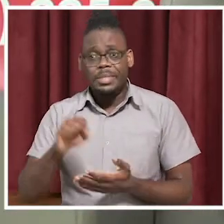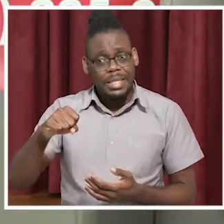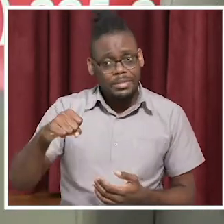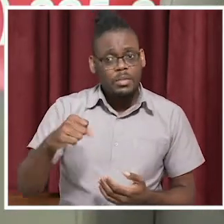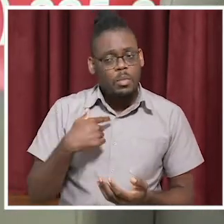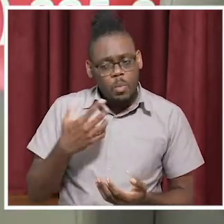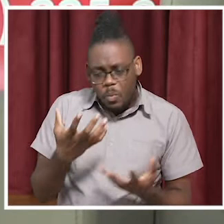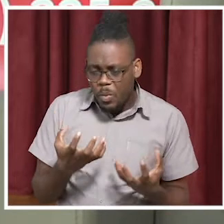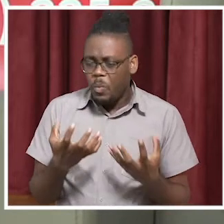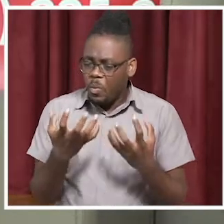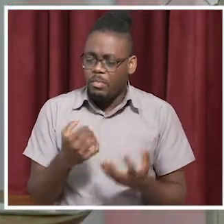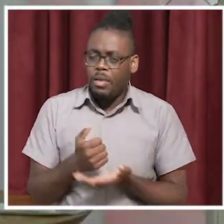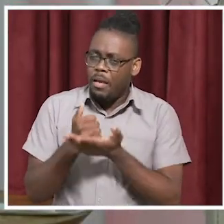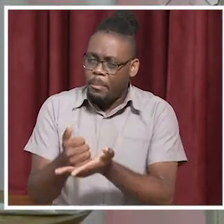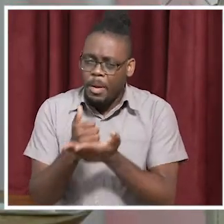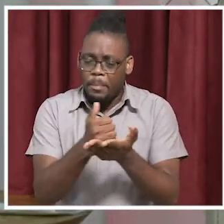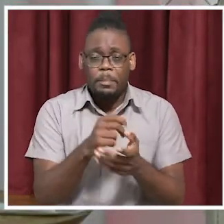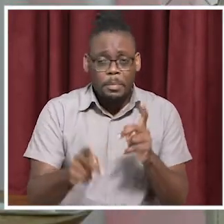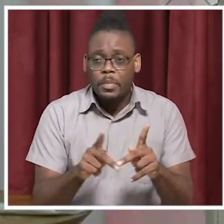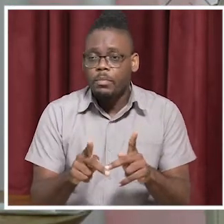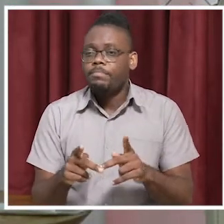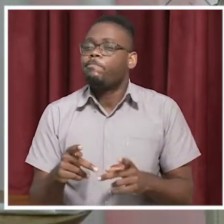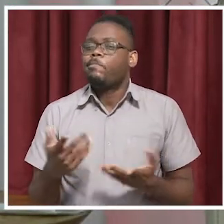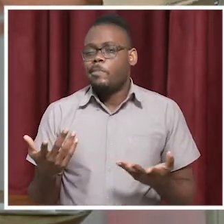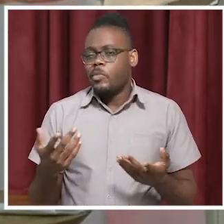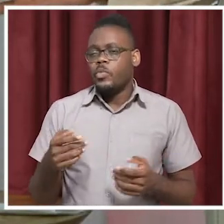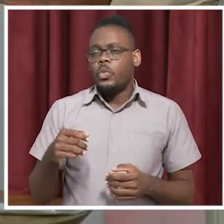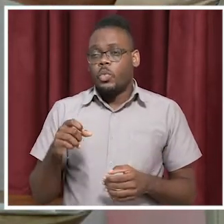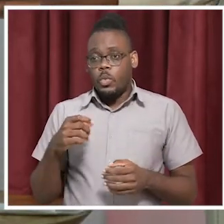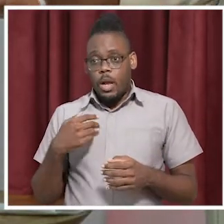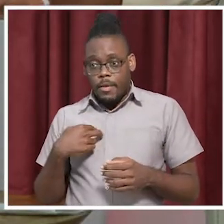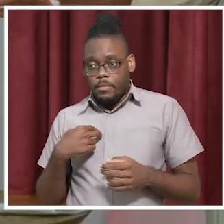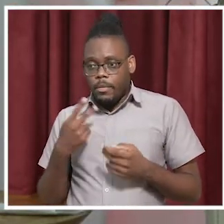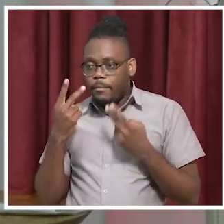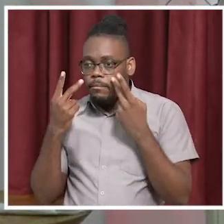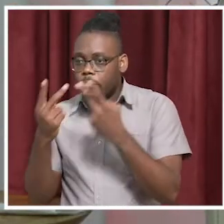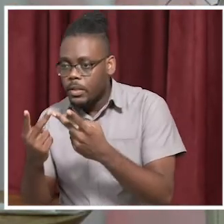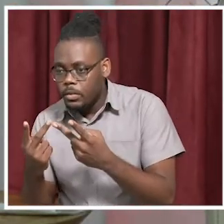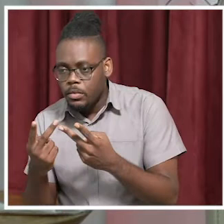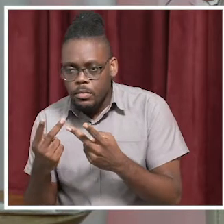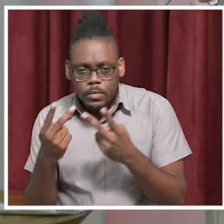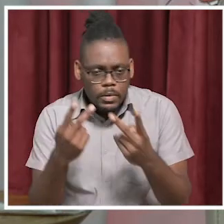possible. So we come into the office. We've experienced flood in the non-flood prone areas. So you're definitely fish out of